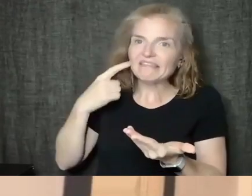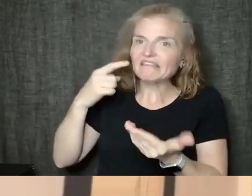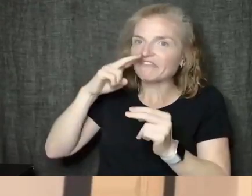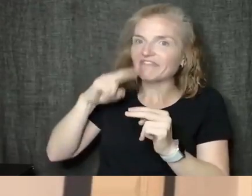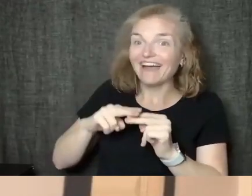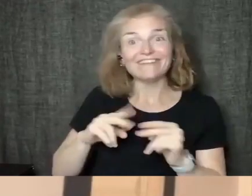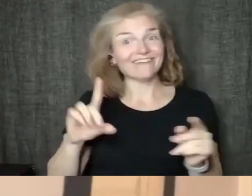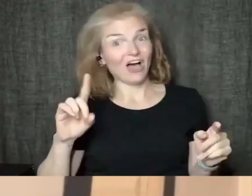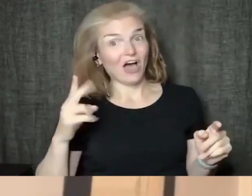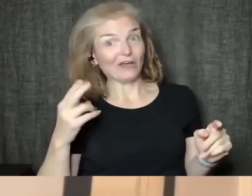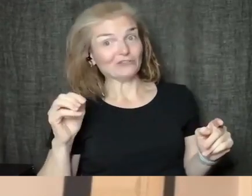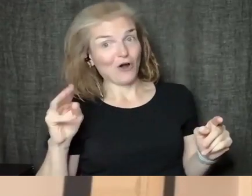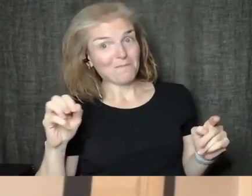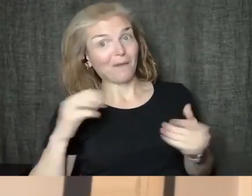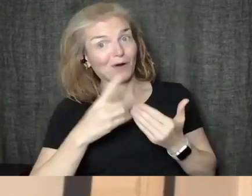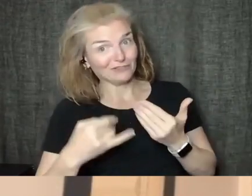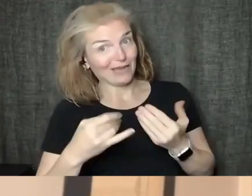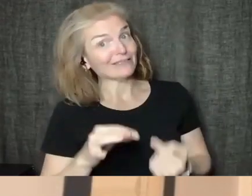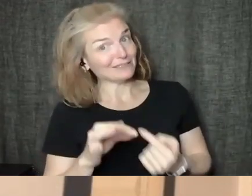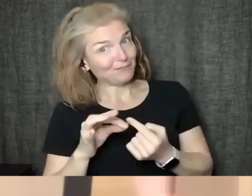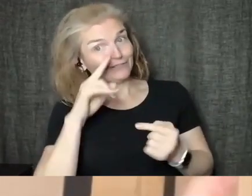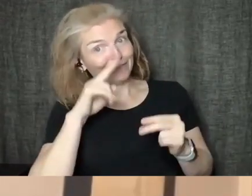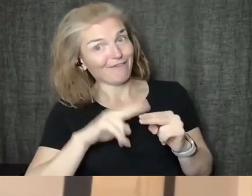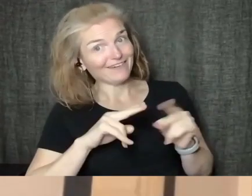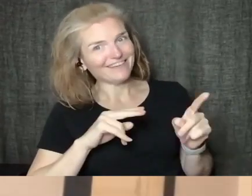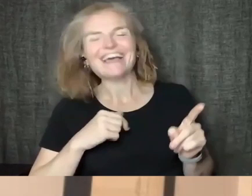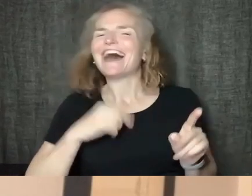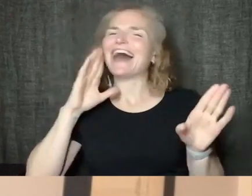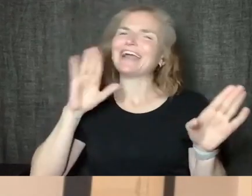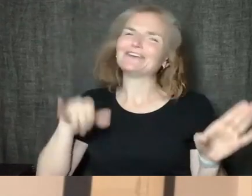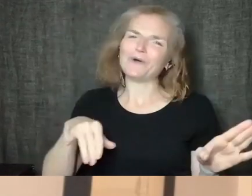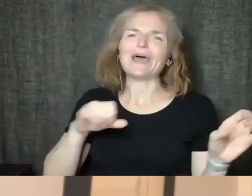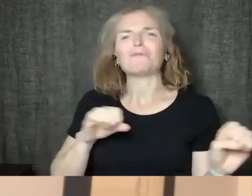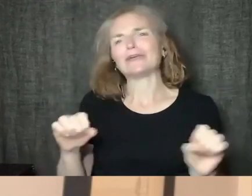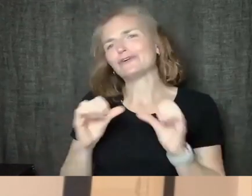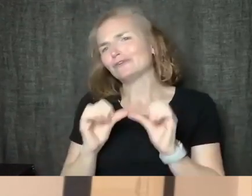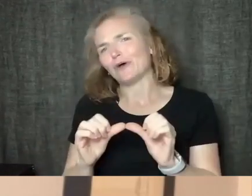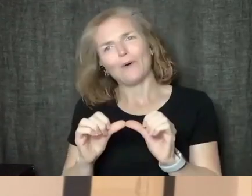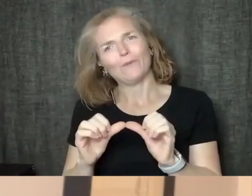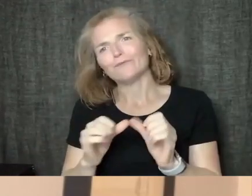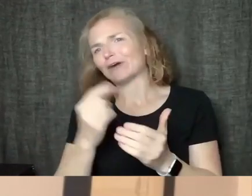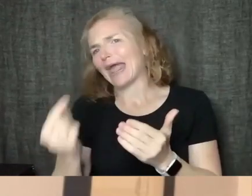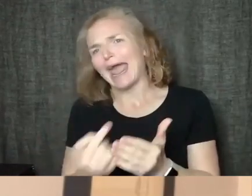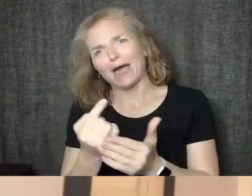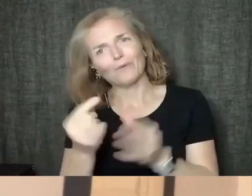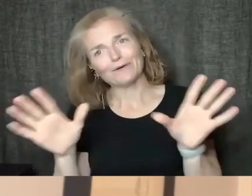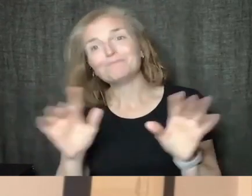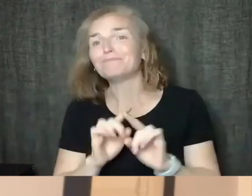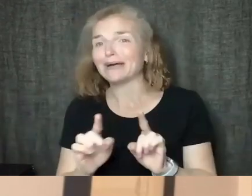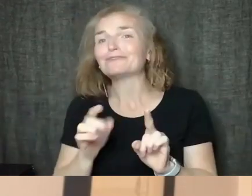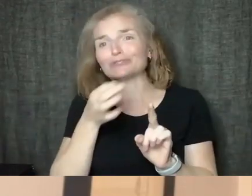Dharma project. Yes. All right. We have, I know we could spend another hour with you, but we are coming to our